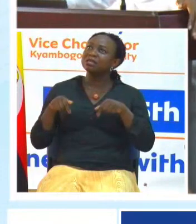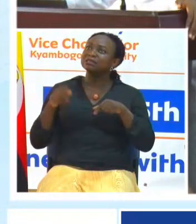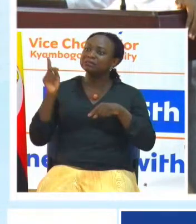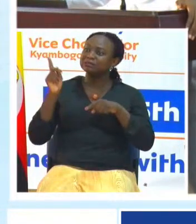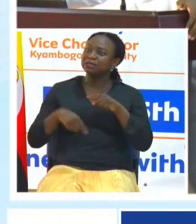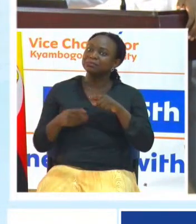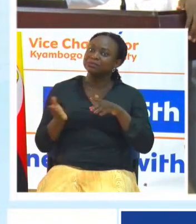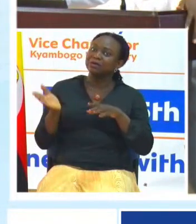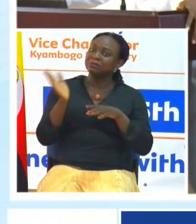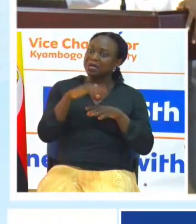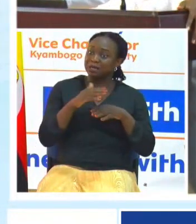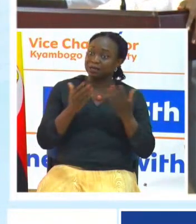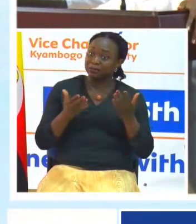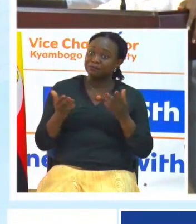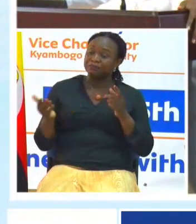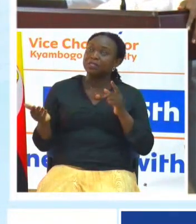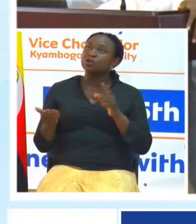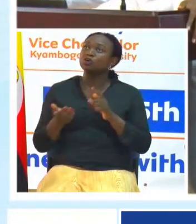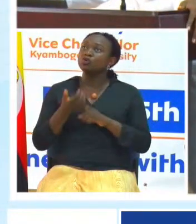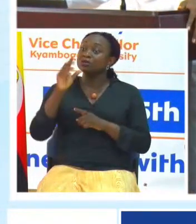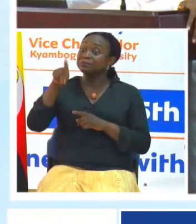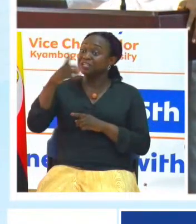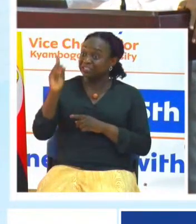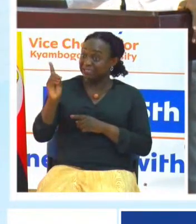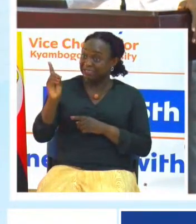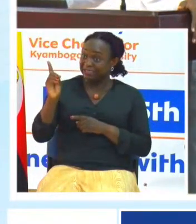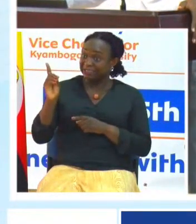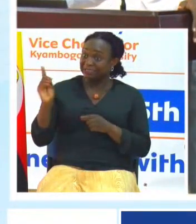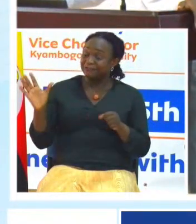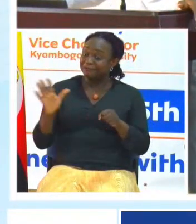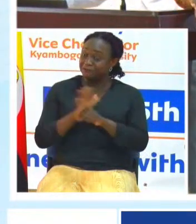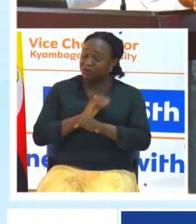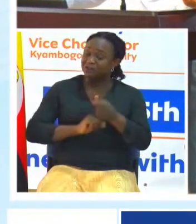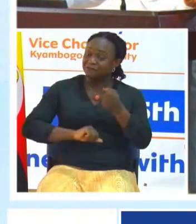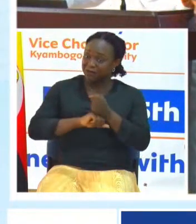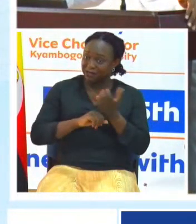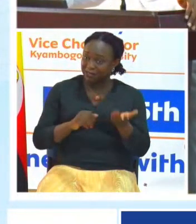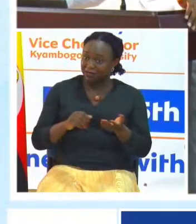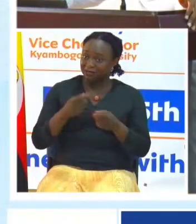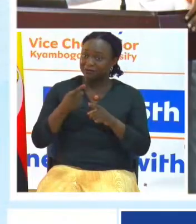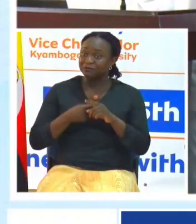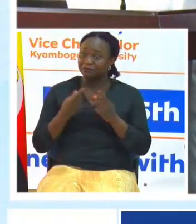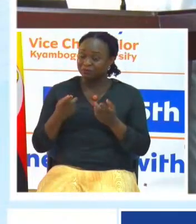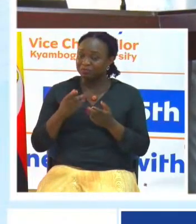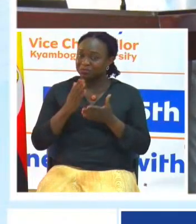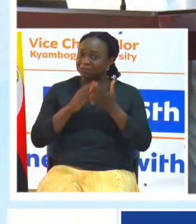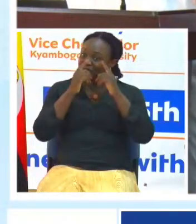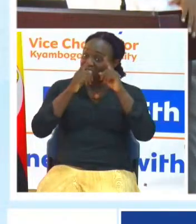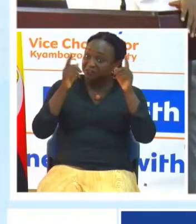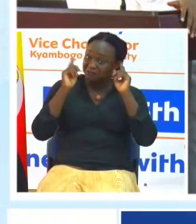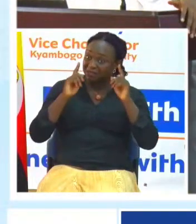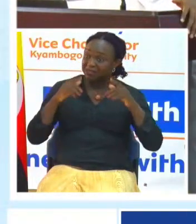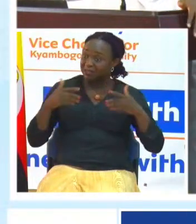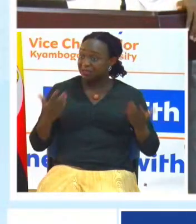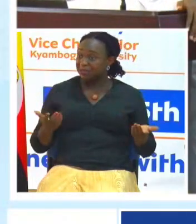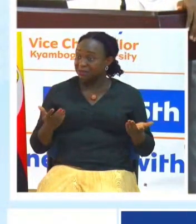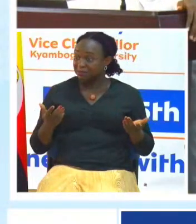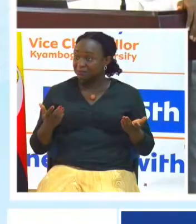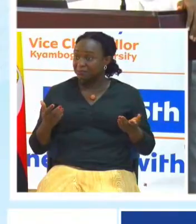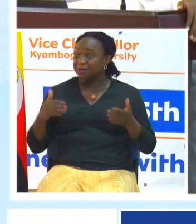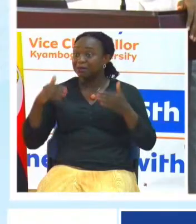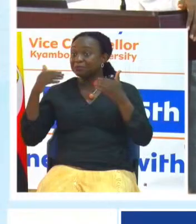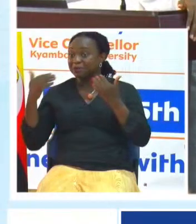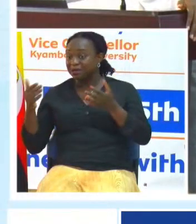fall semester, got a PhD from University of Ivory, but she chose UC Berkeley for